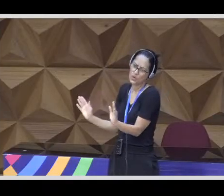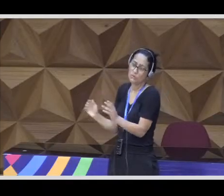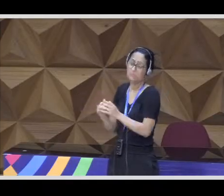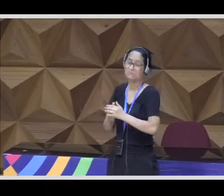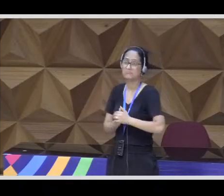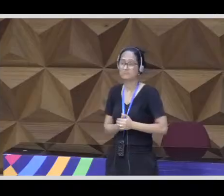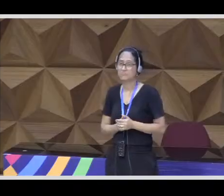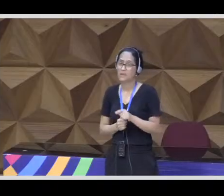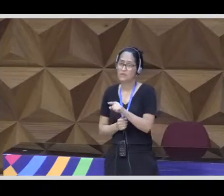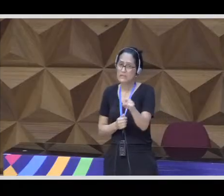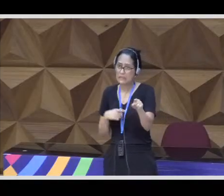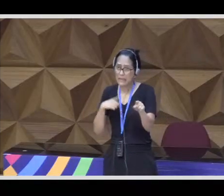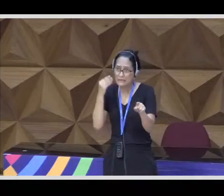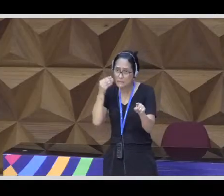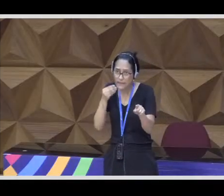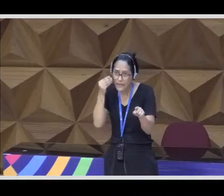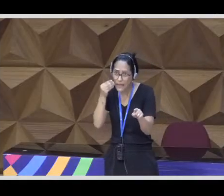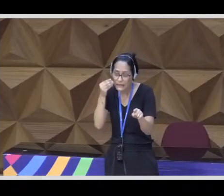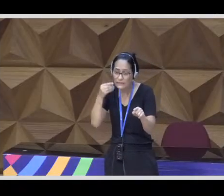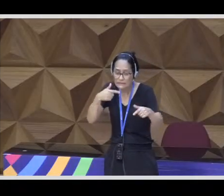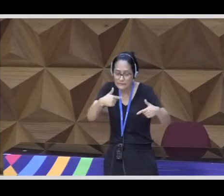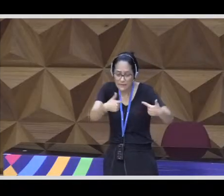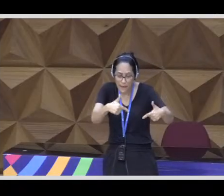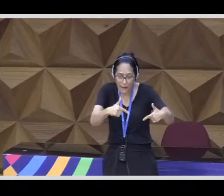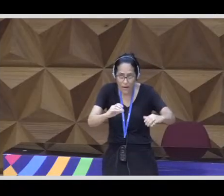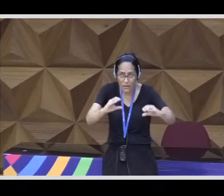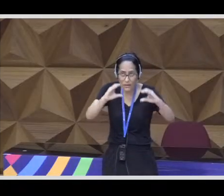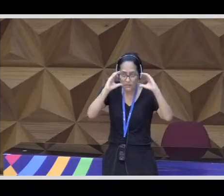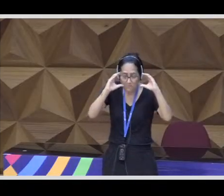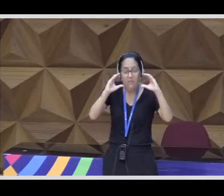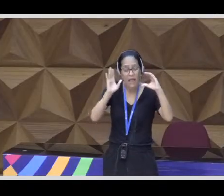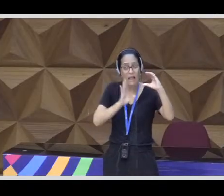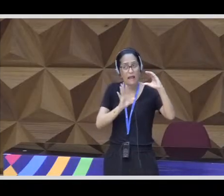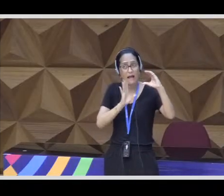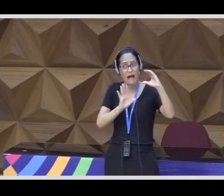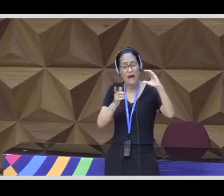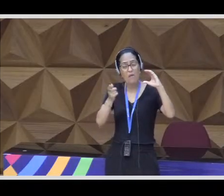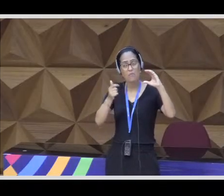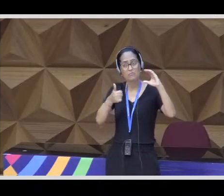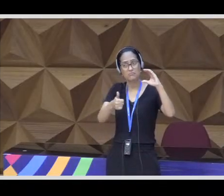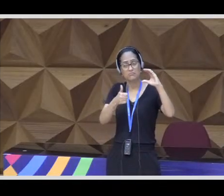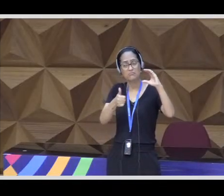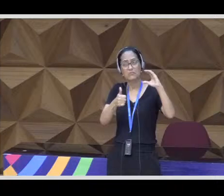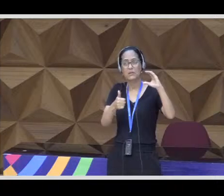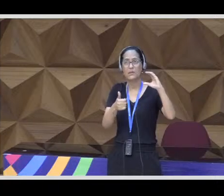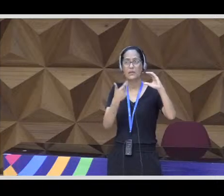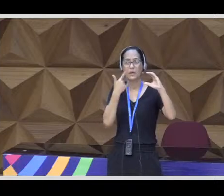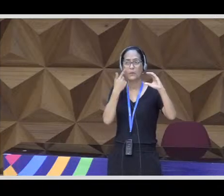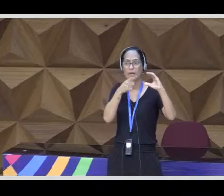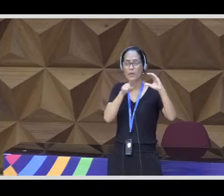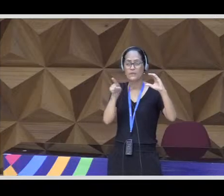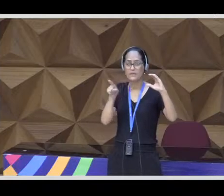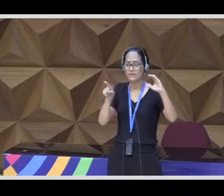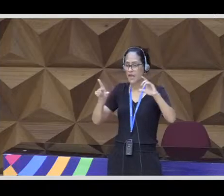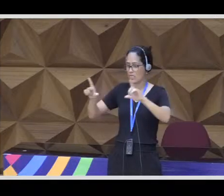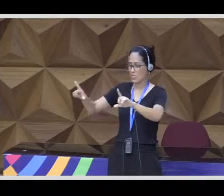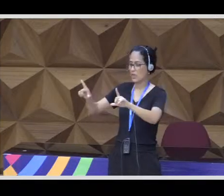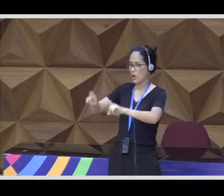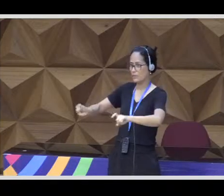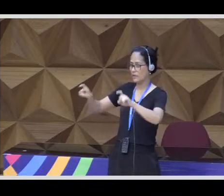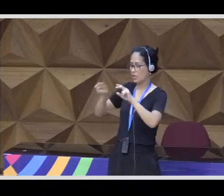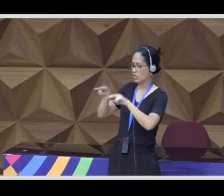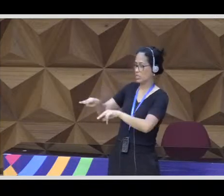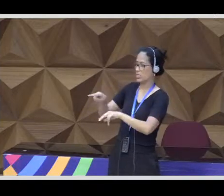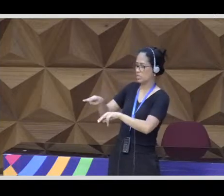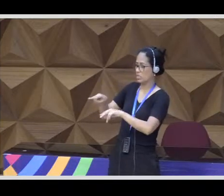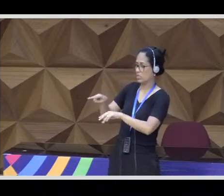work, it's really actually very convenient, because you don't have to have any physical display. But I think, yeah, a bit of marketing maybe will get us over the